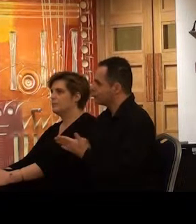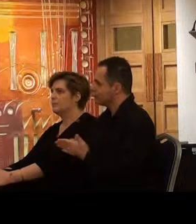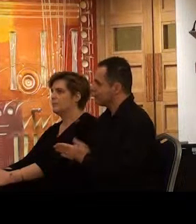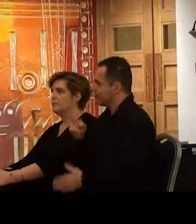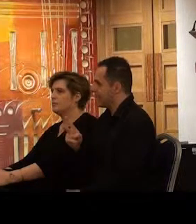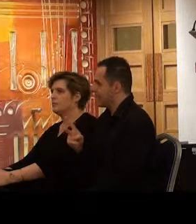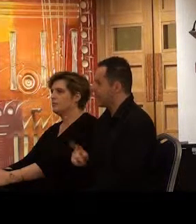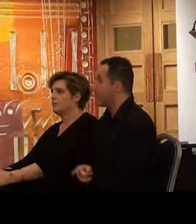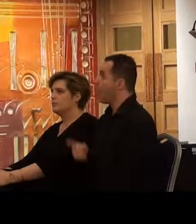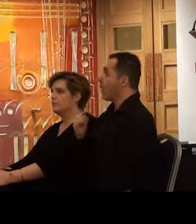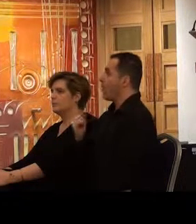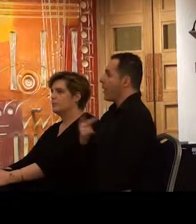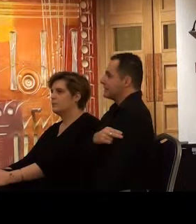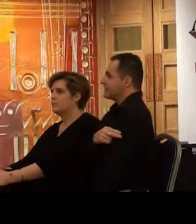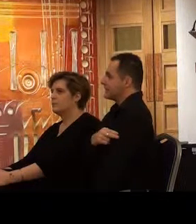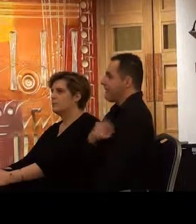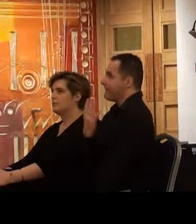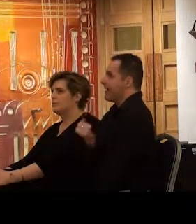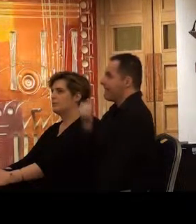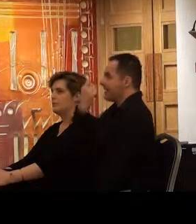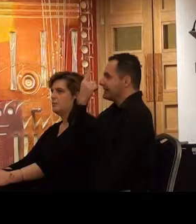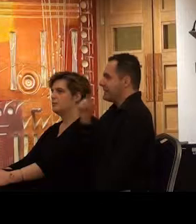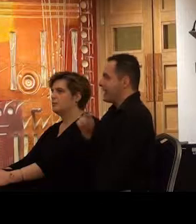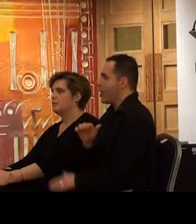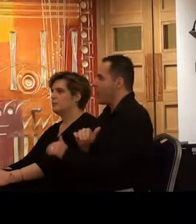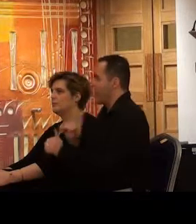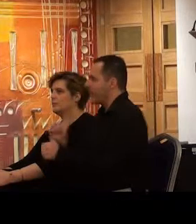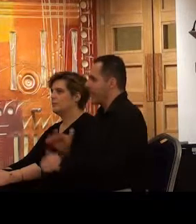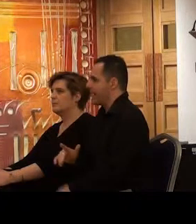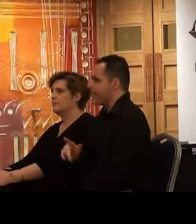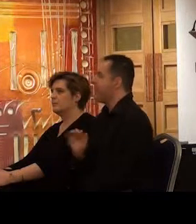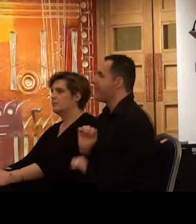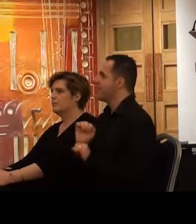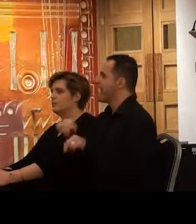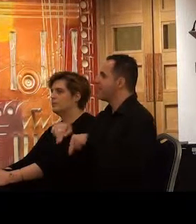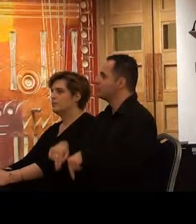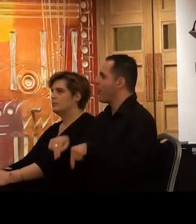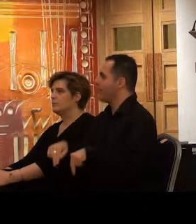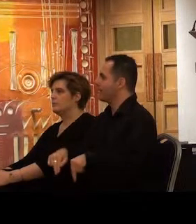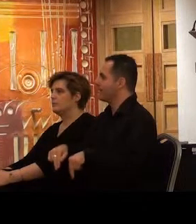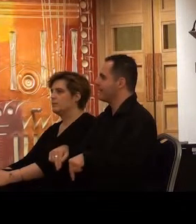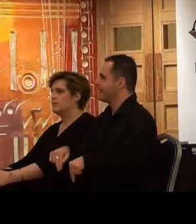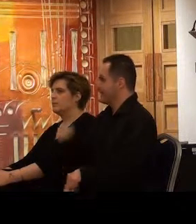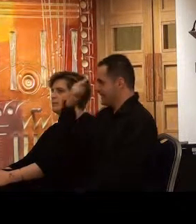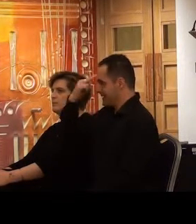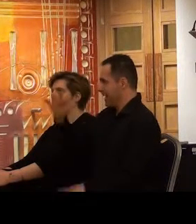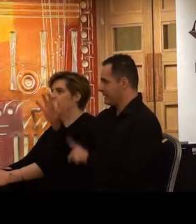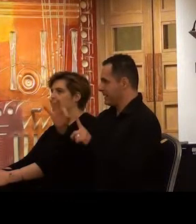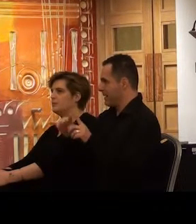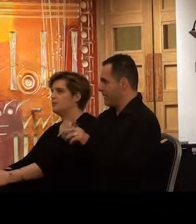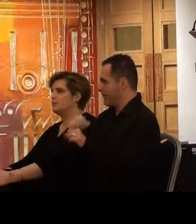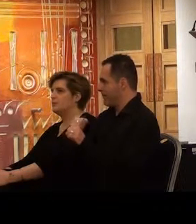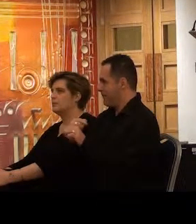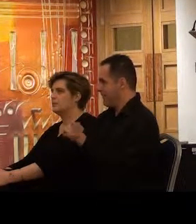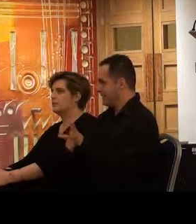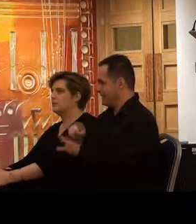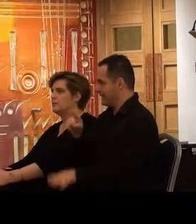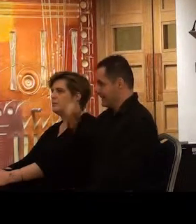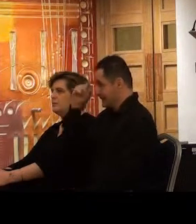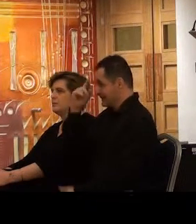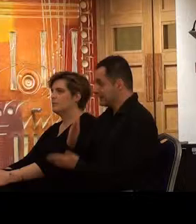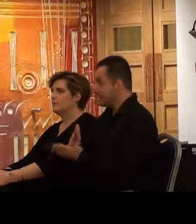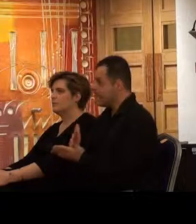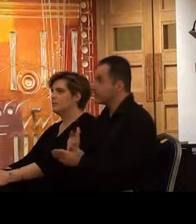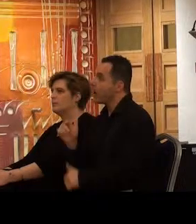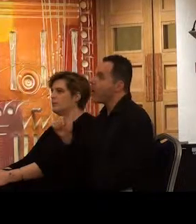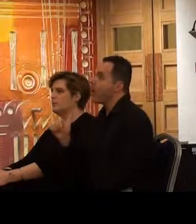idea, one of our staff has got a chocolate Labrador dog called Peggy. So we thought, why don't we see if Alice